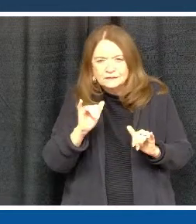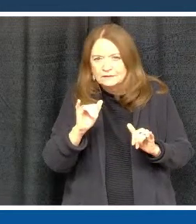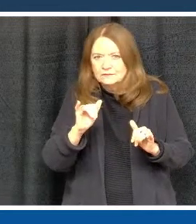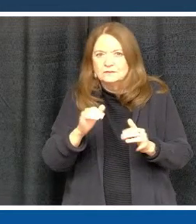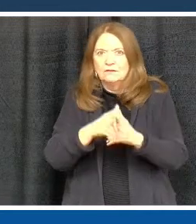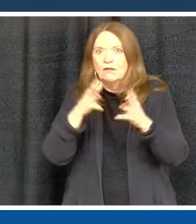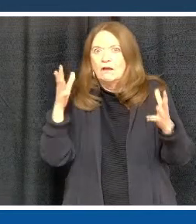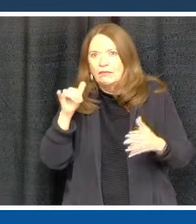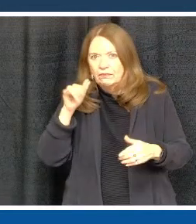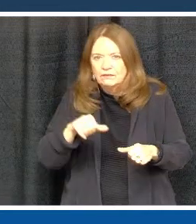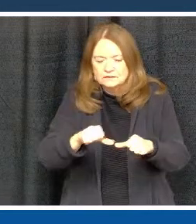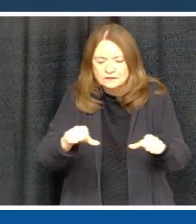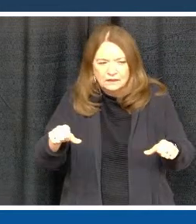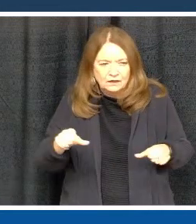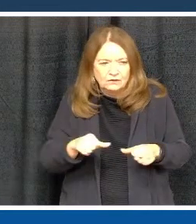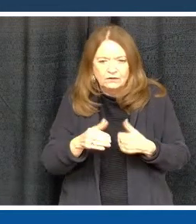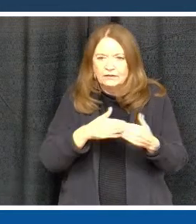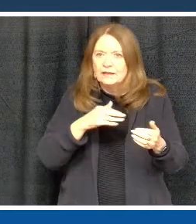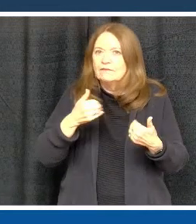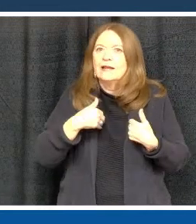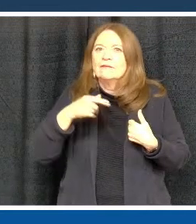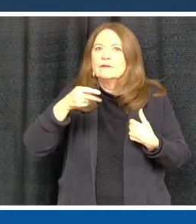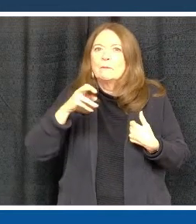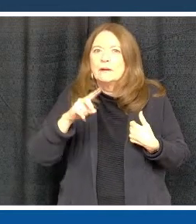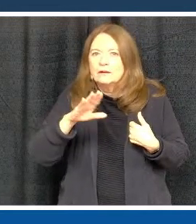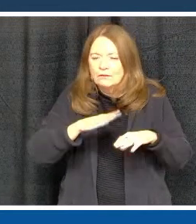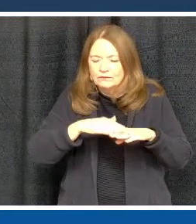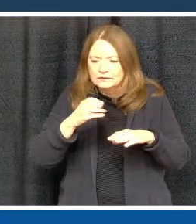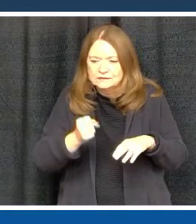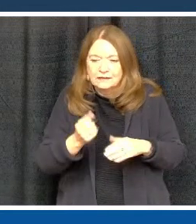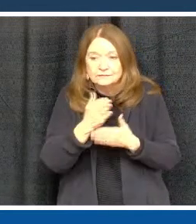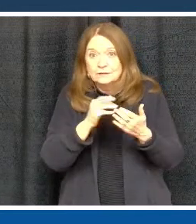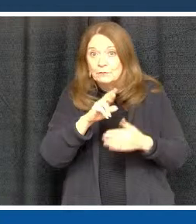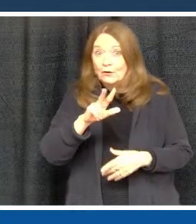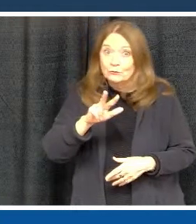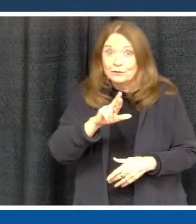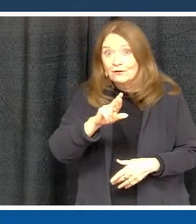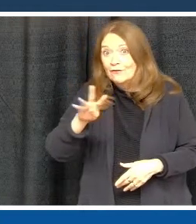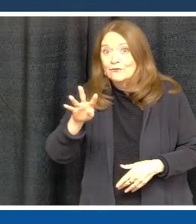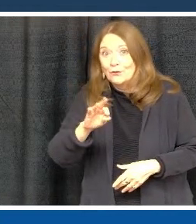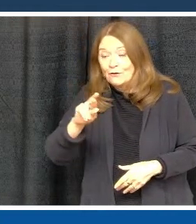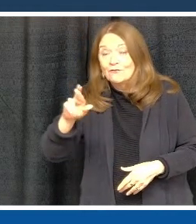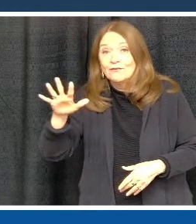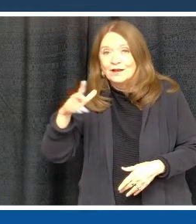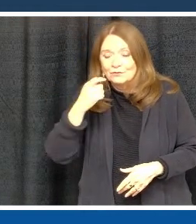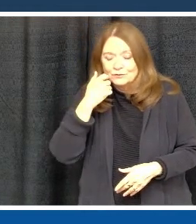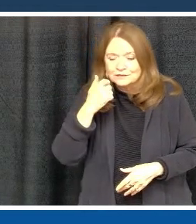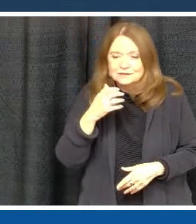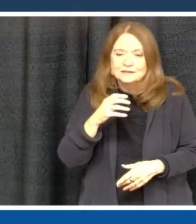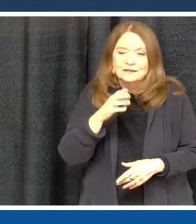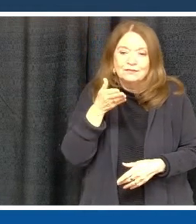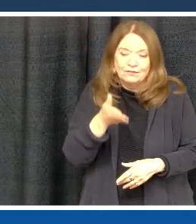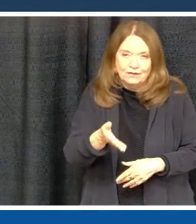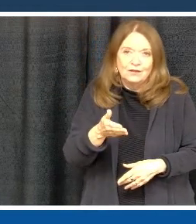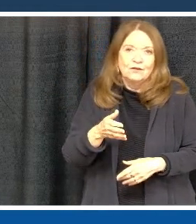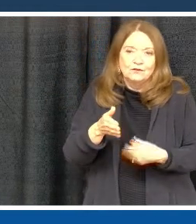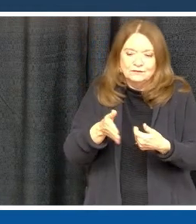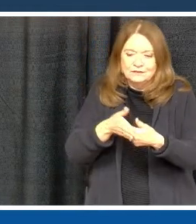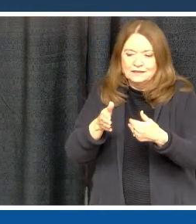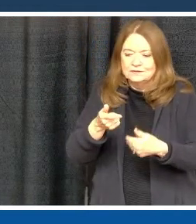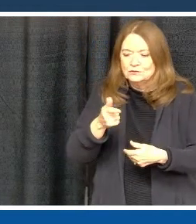in this area. Even a PUD there to the south, some R3 and R4, and even R5 recently zoned there next to Glen Ellen.